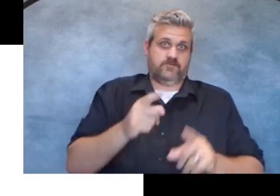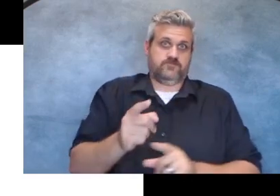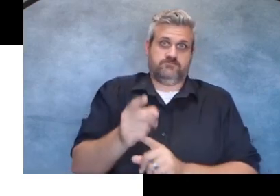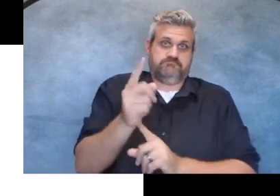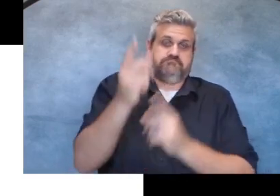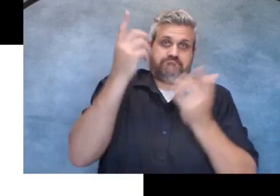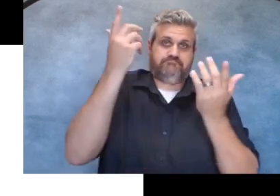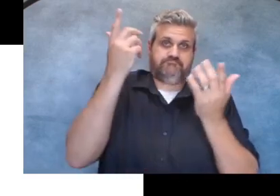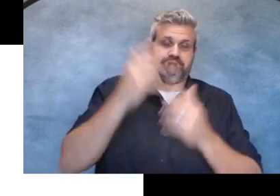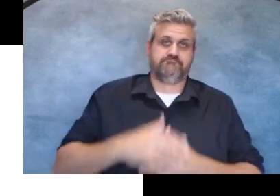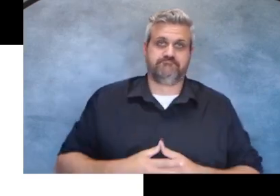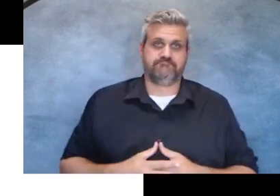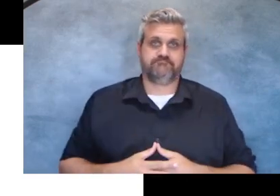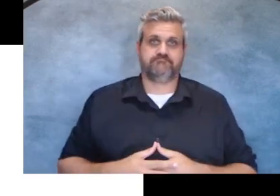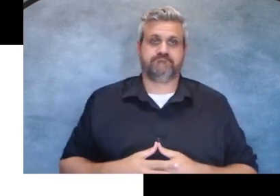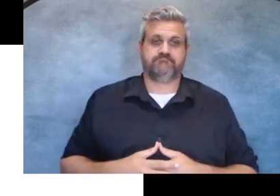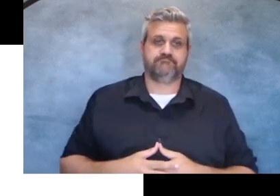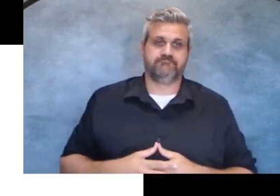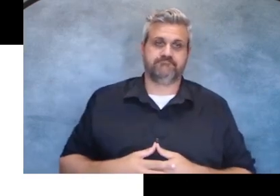then.